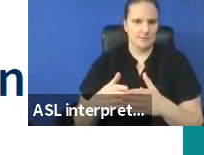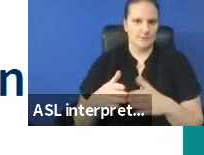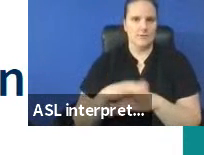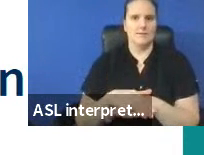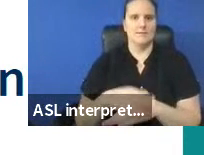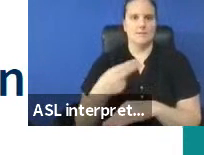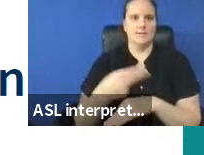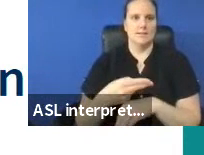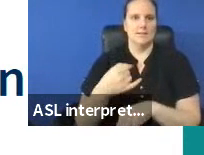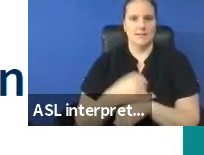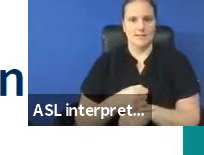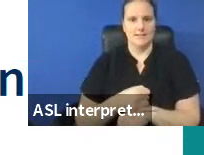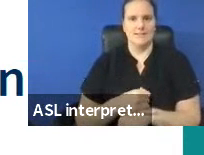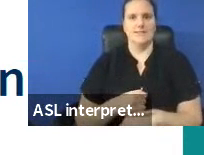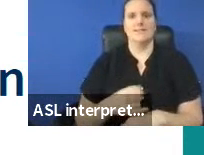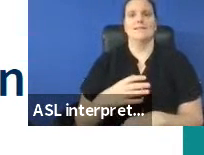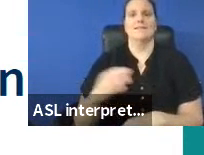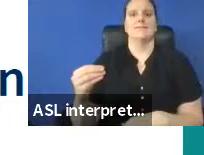Hayden Island and